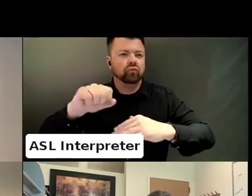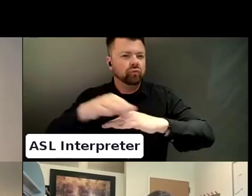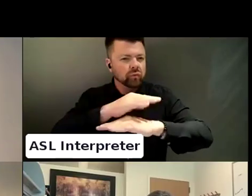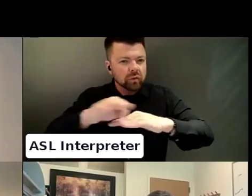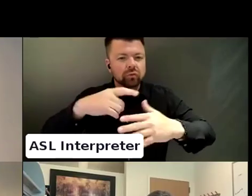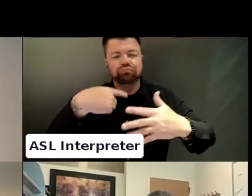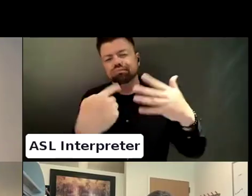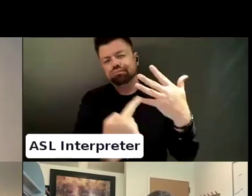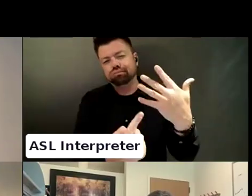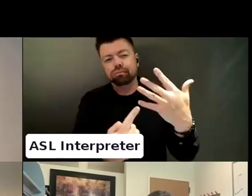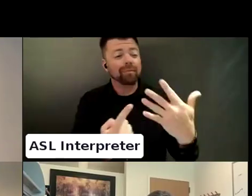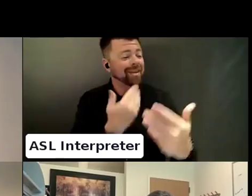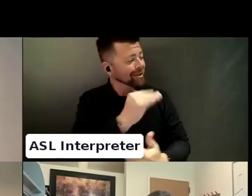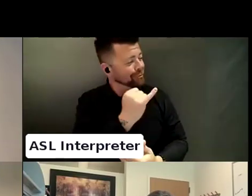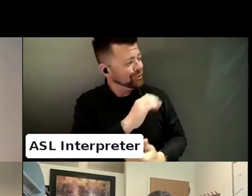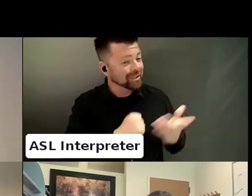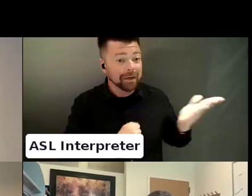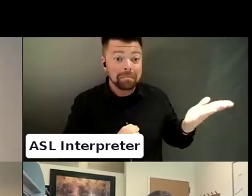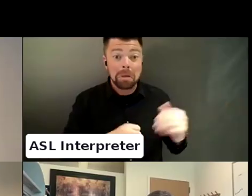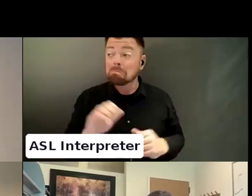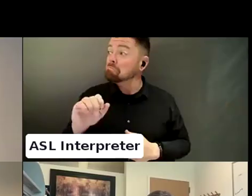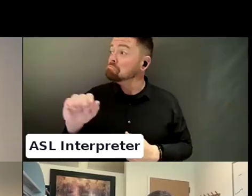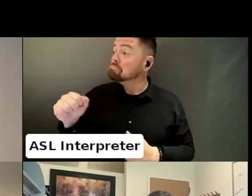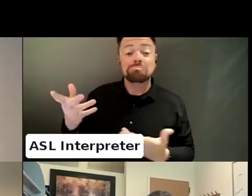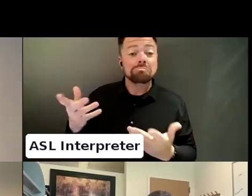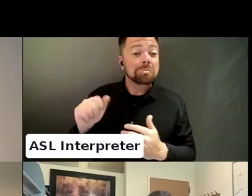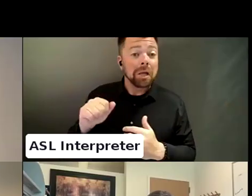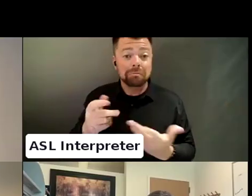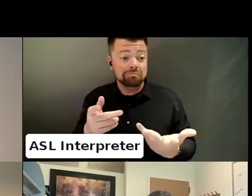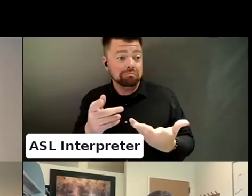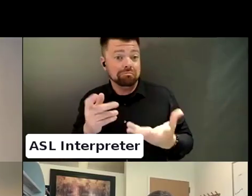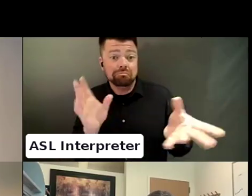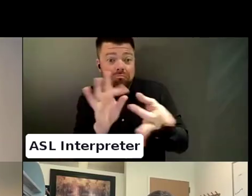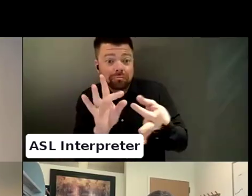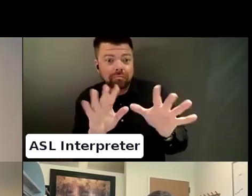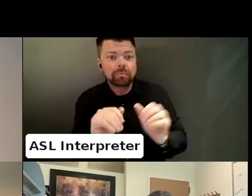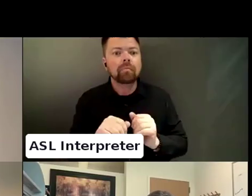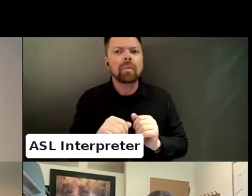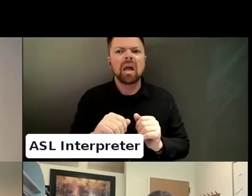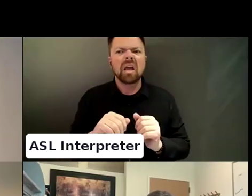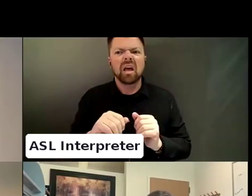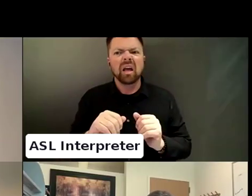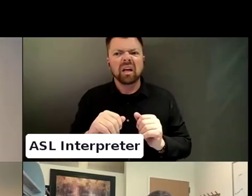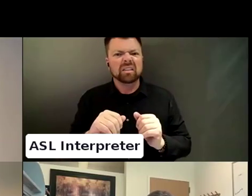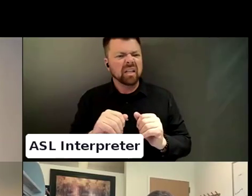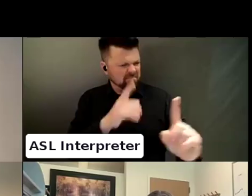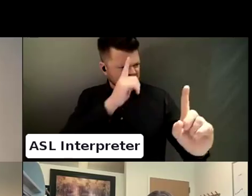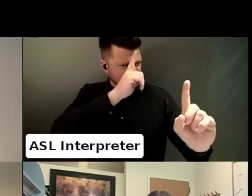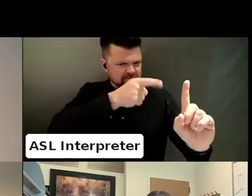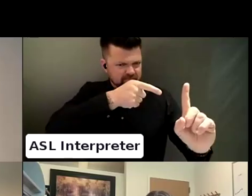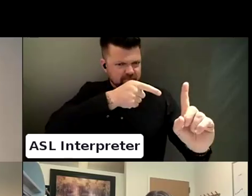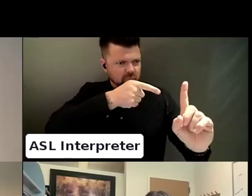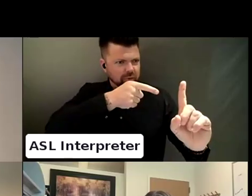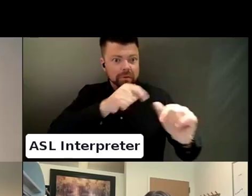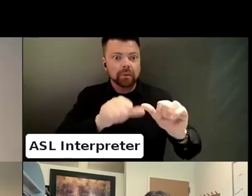Right. Thanks, Jessica. What I can add to that is, as this field has developed of brain-computer interfaces, there